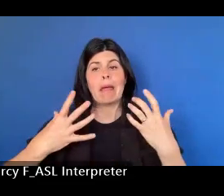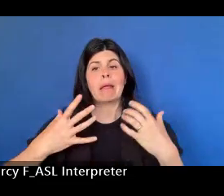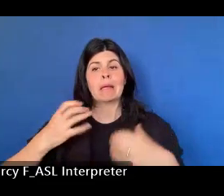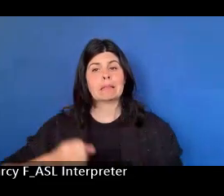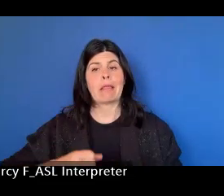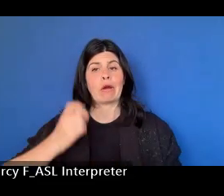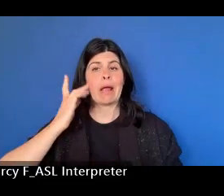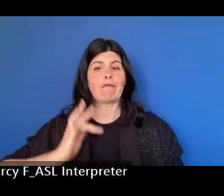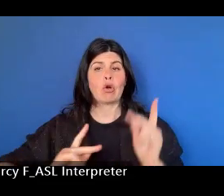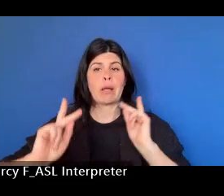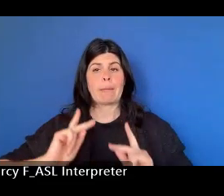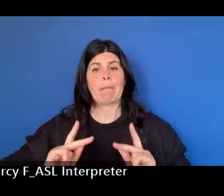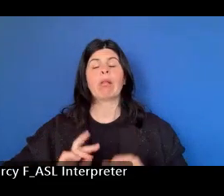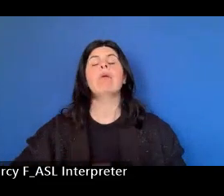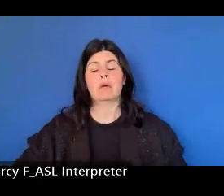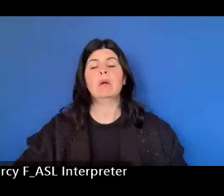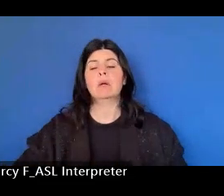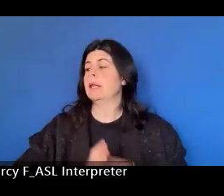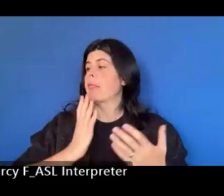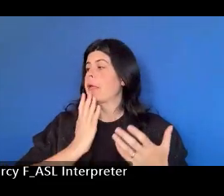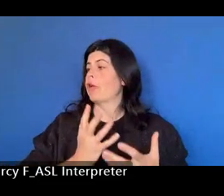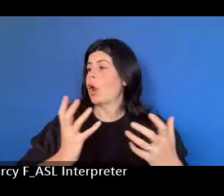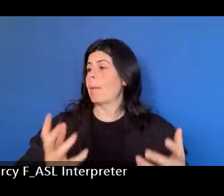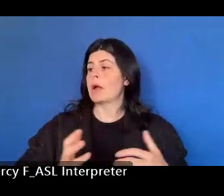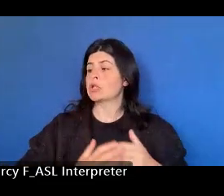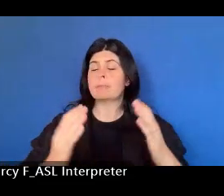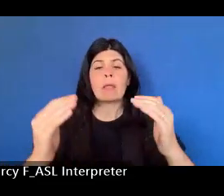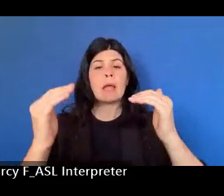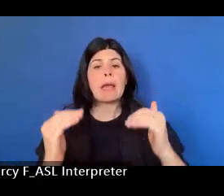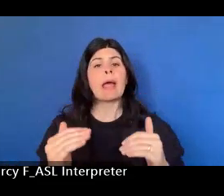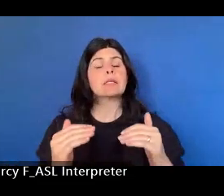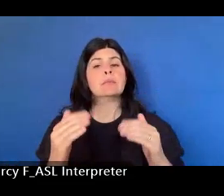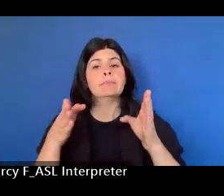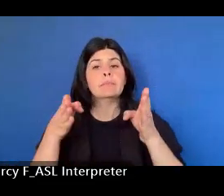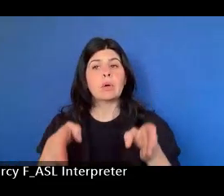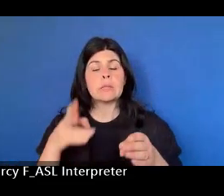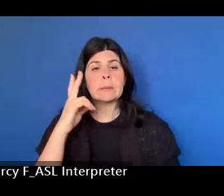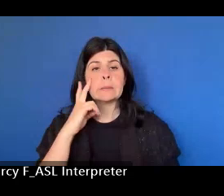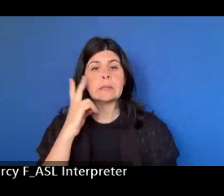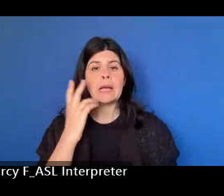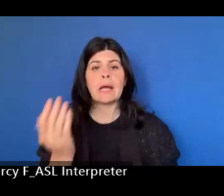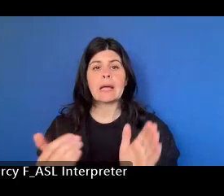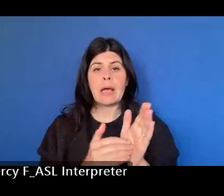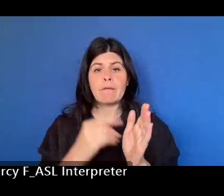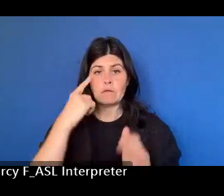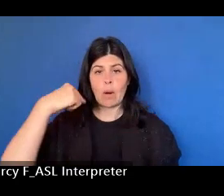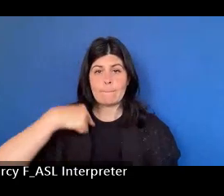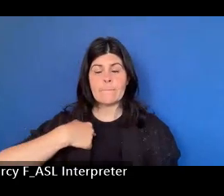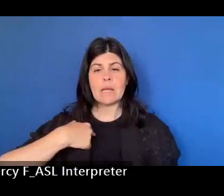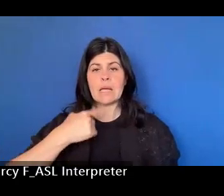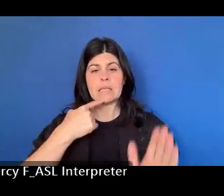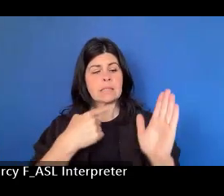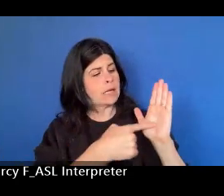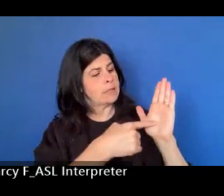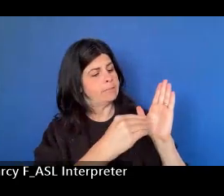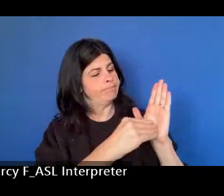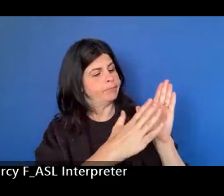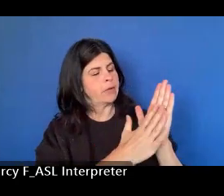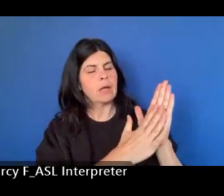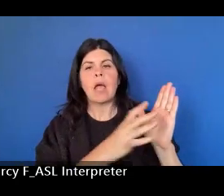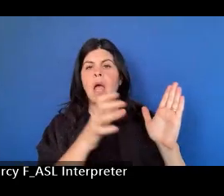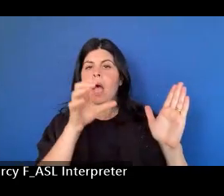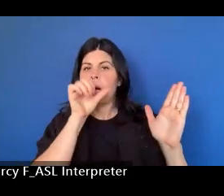much. Okay, the next person I see is, again, on my end, it's listed as anonymous too. So if